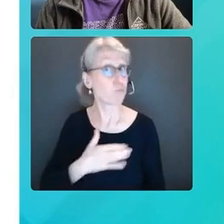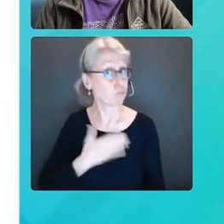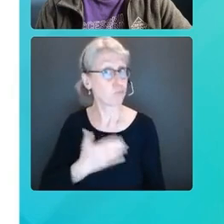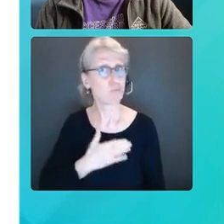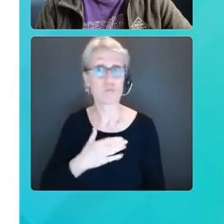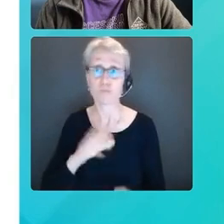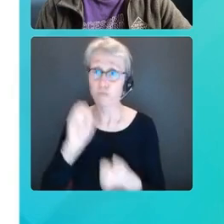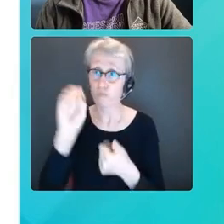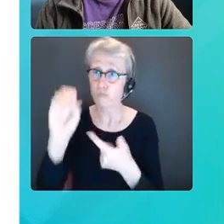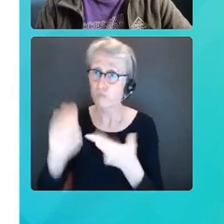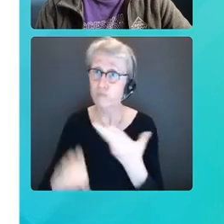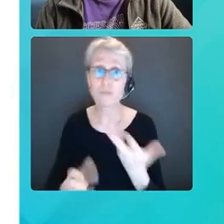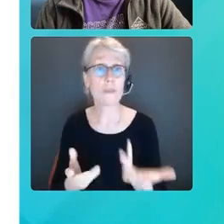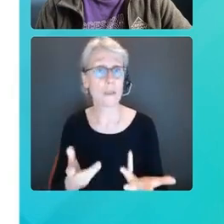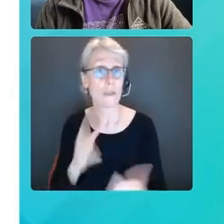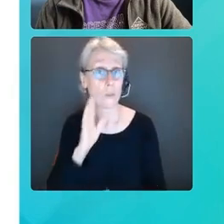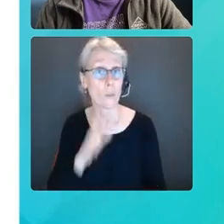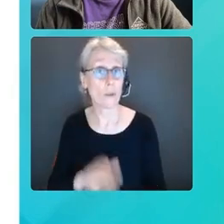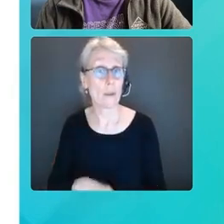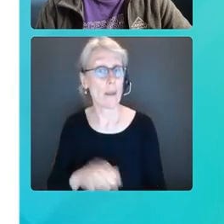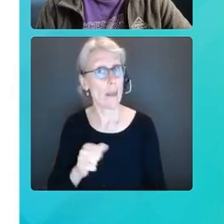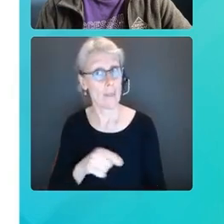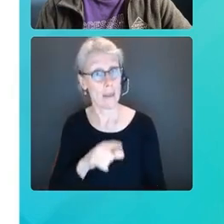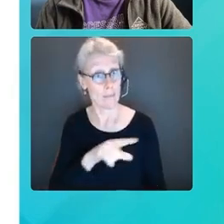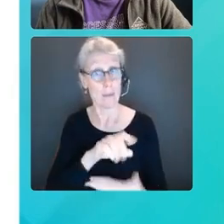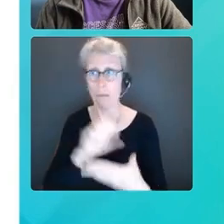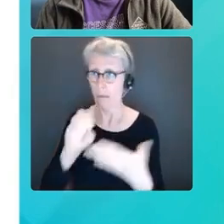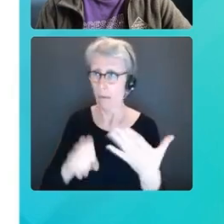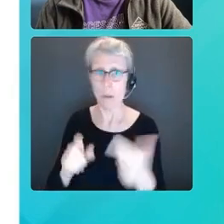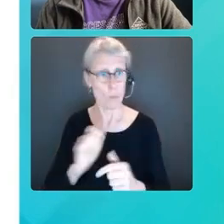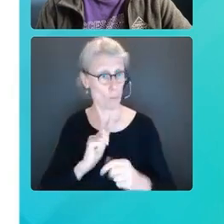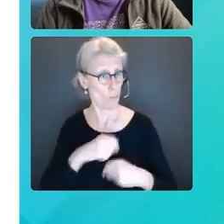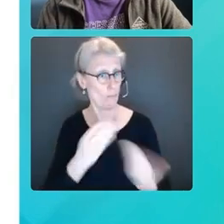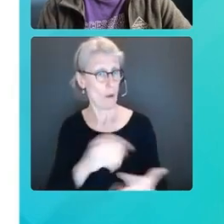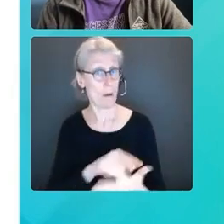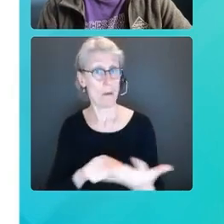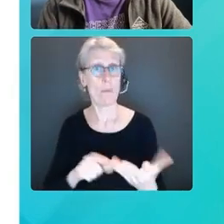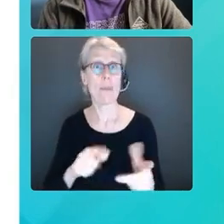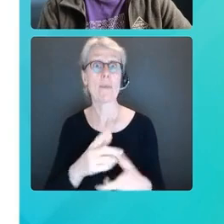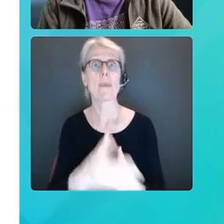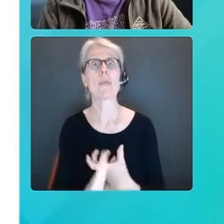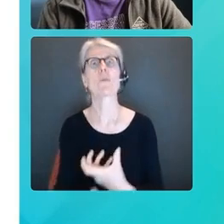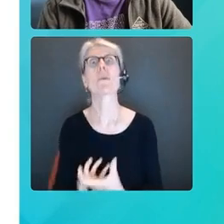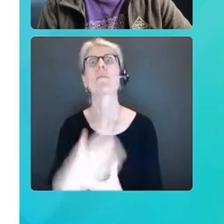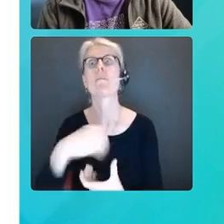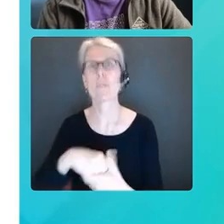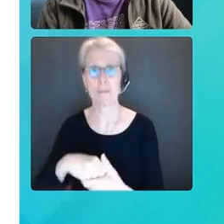them feel more welcome, and that'll increase participation by people with disabilities on these events. So.